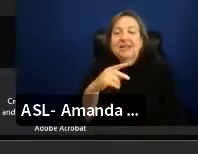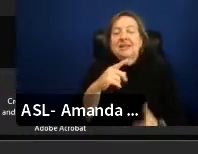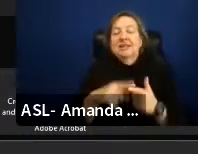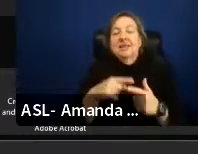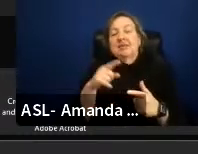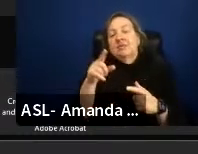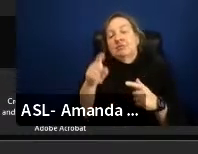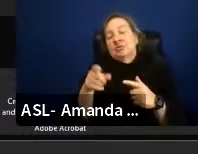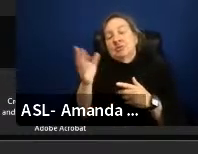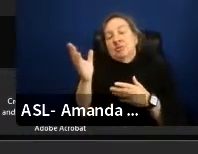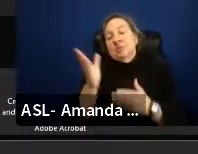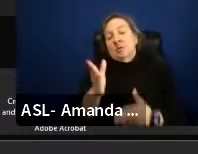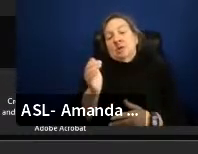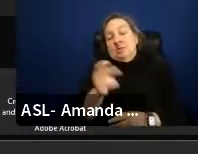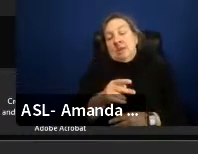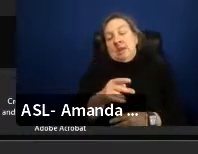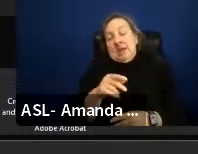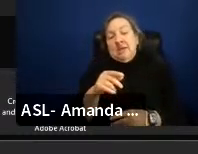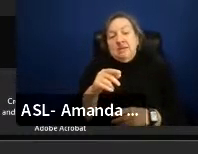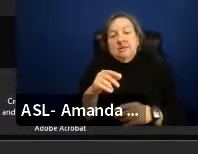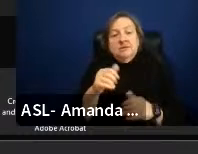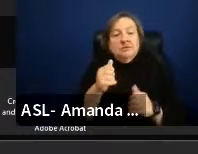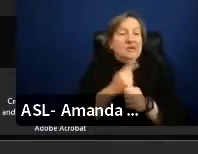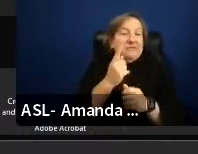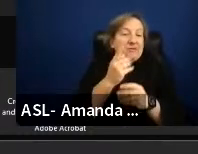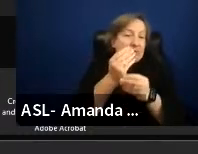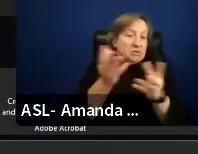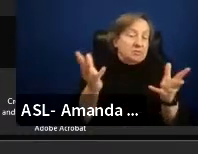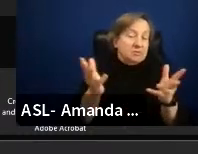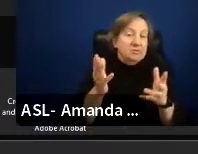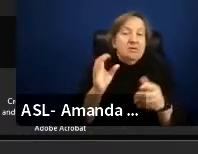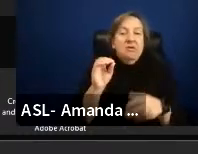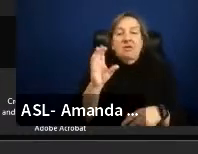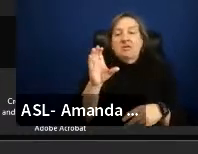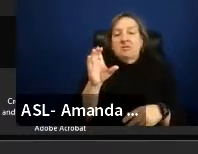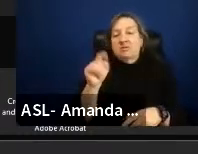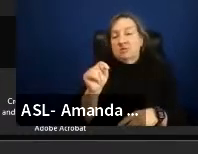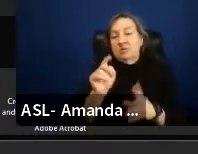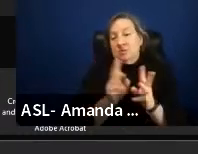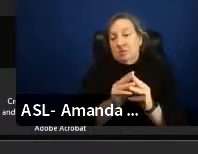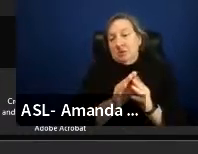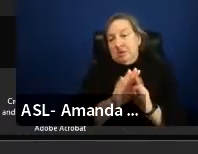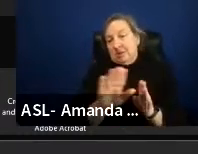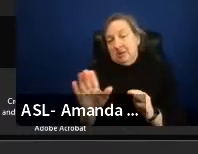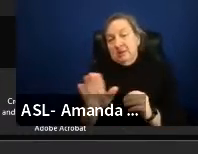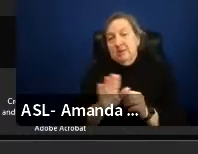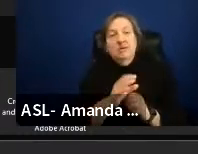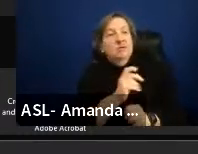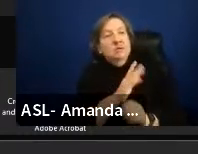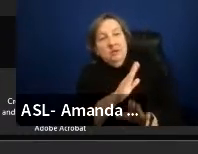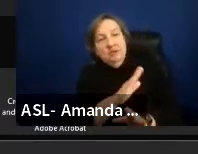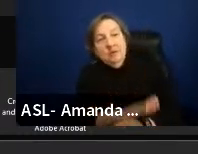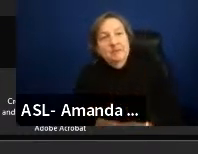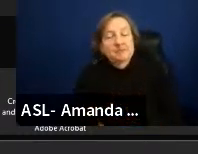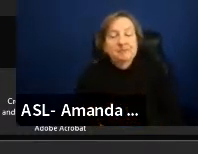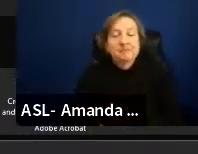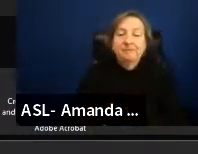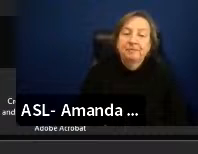be able to bring it back, hopefully in, their October meeting. Okay. Yes. Great.